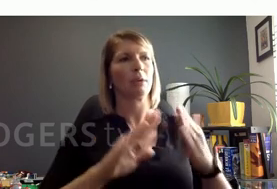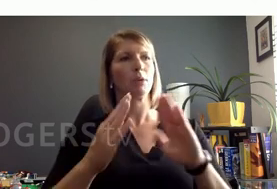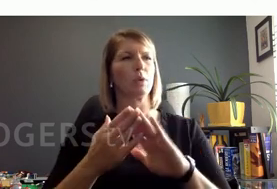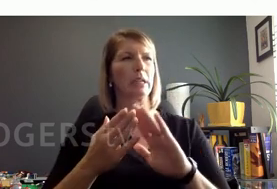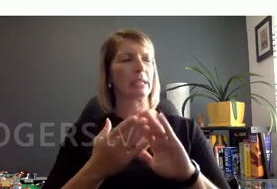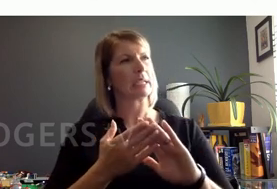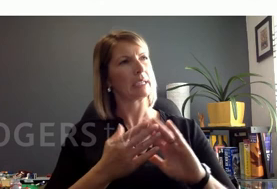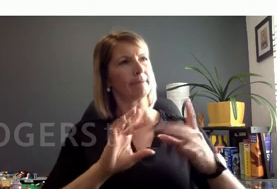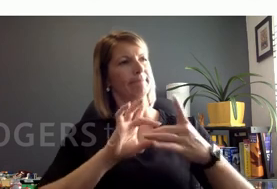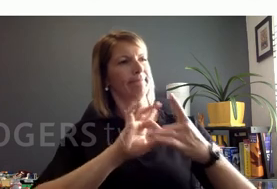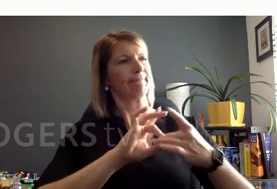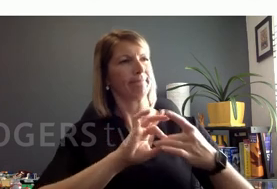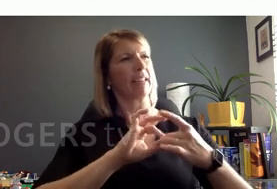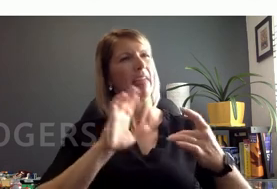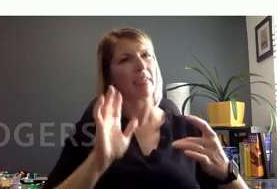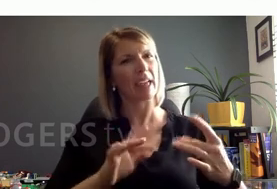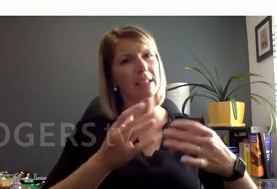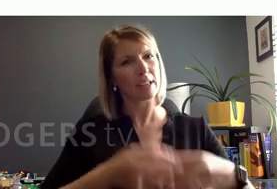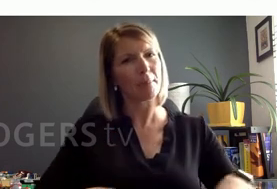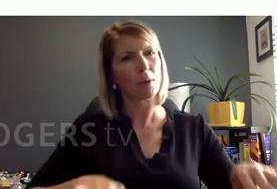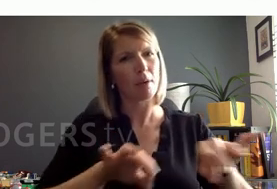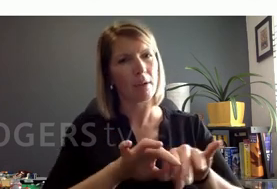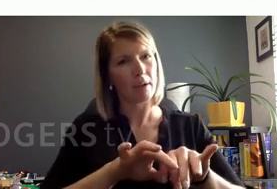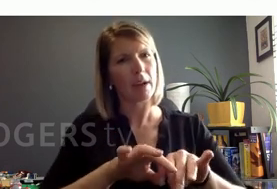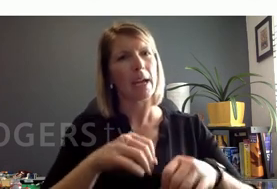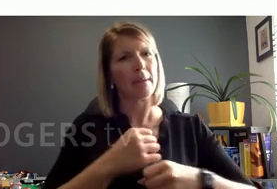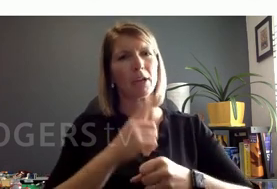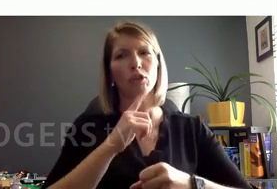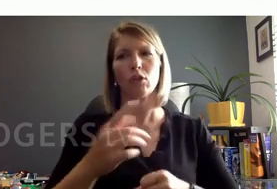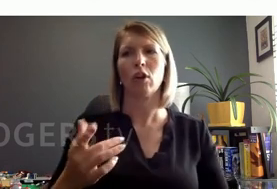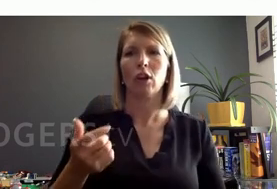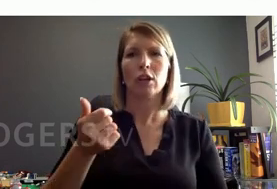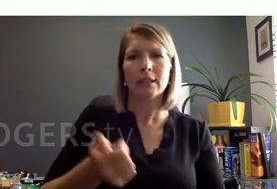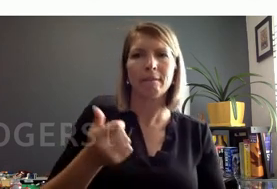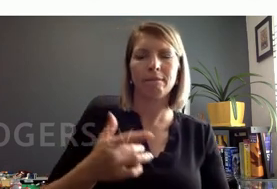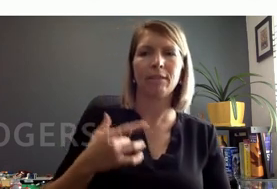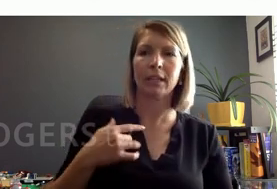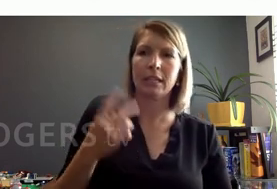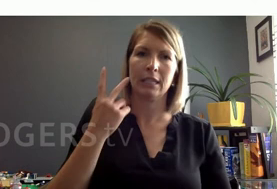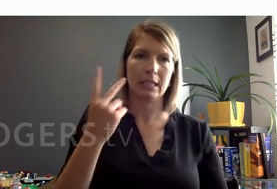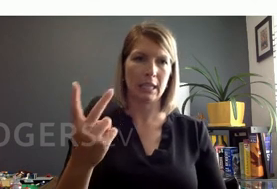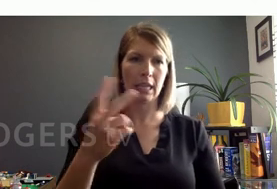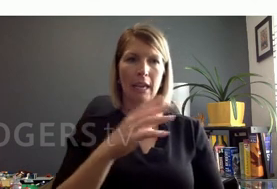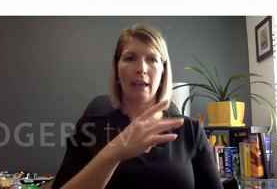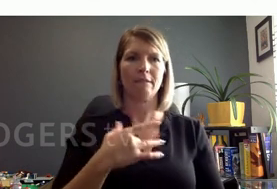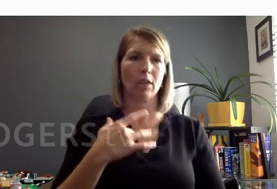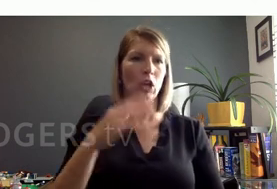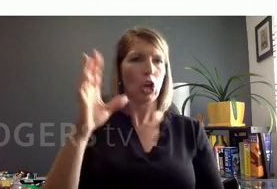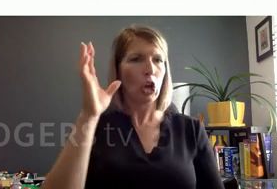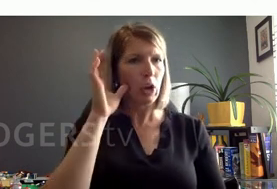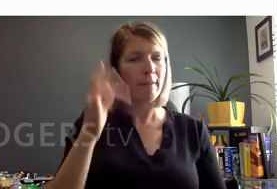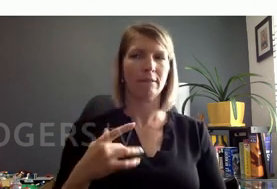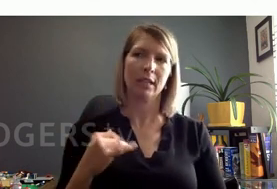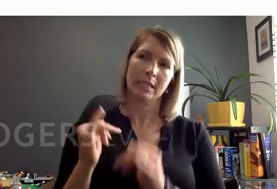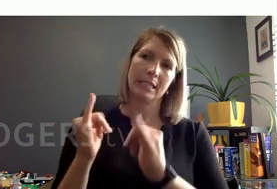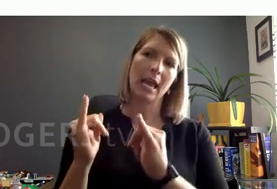of it, is creating a place where people do feel seen and heard. And that was just one of the most touching things that I could ever have